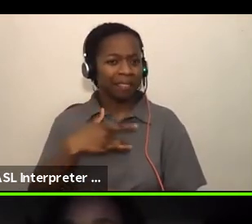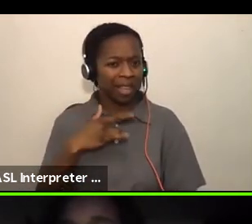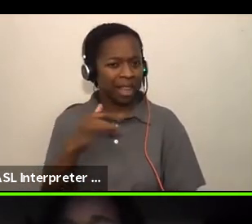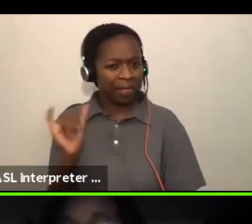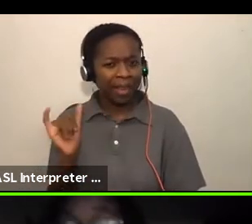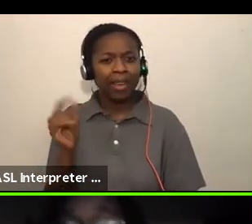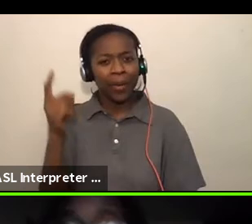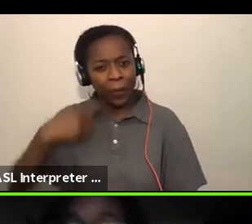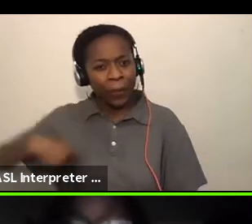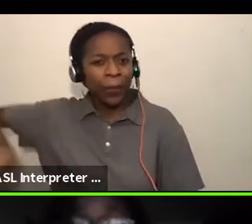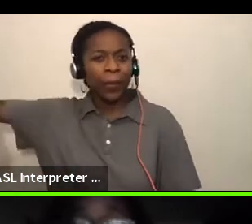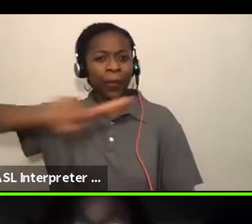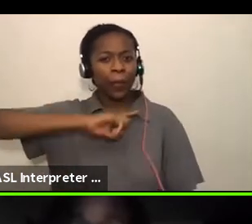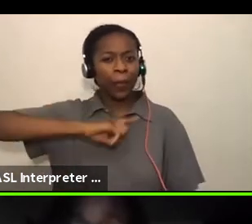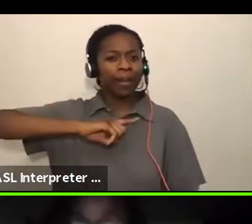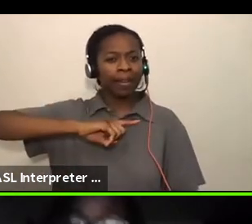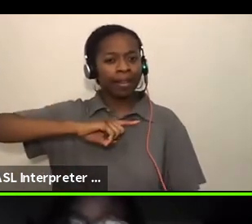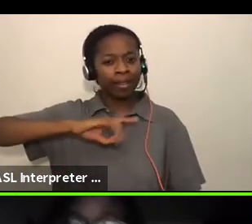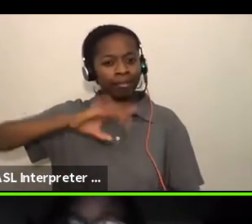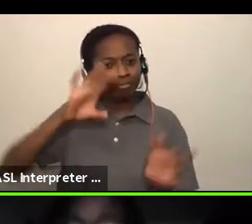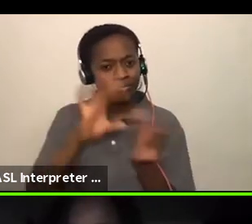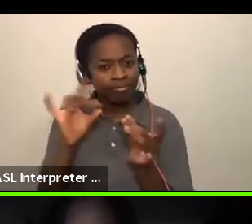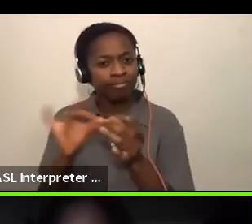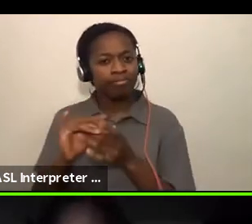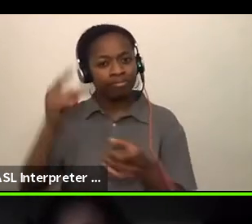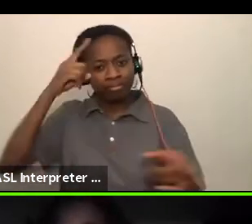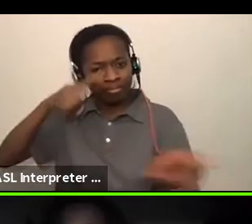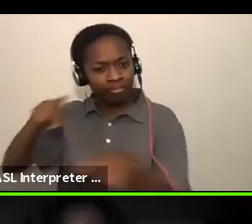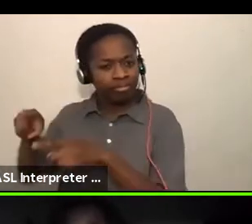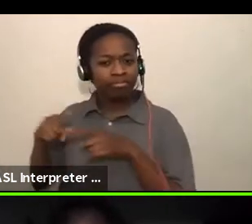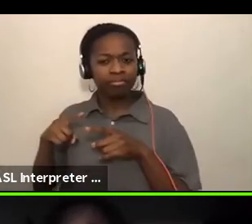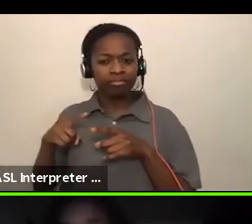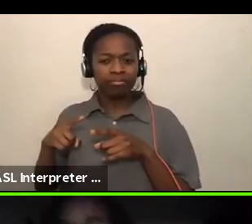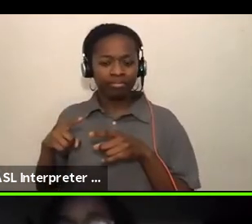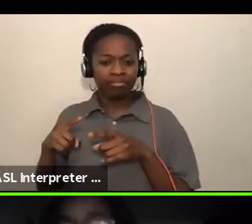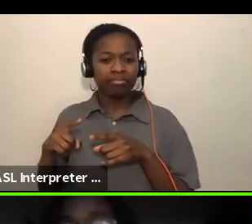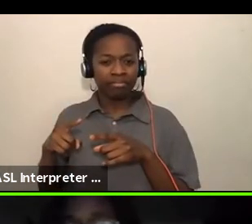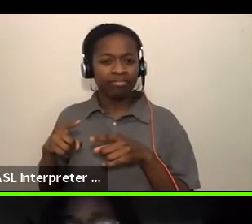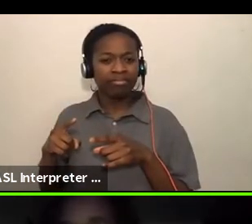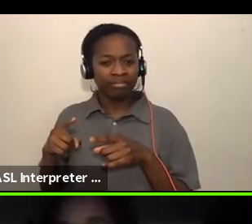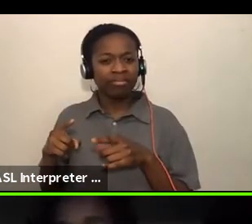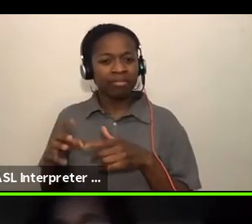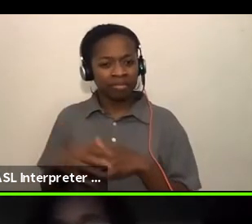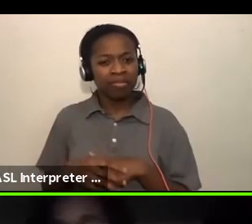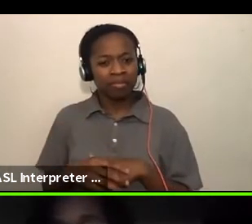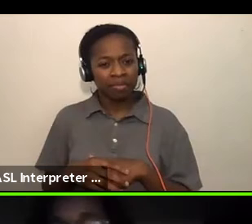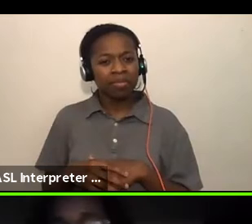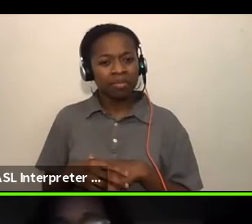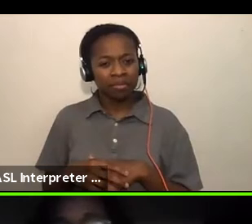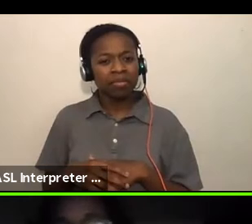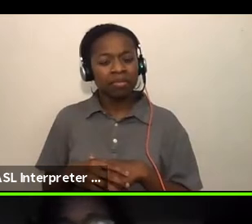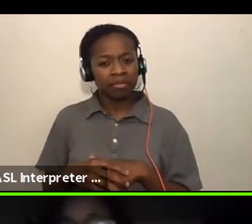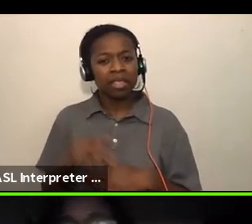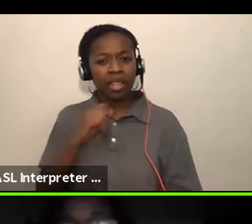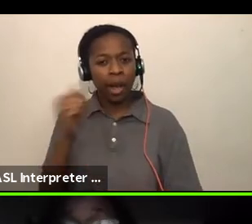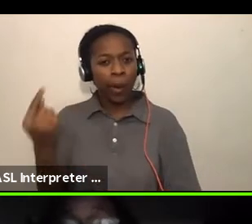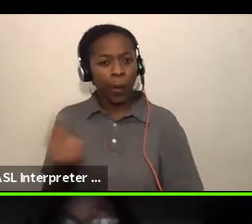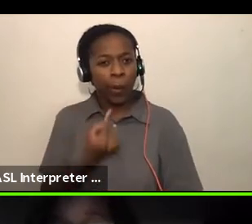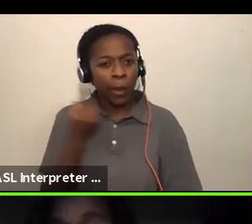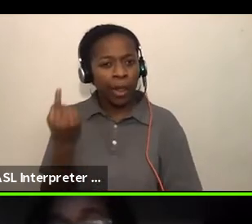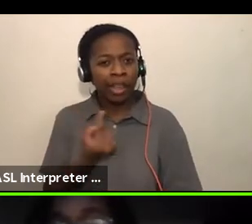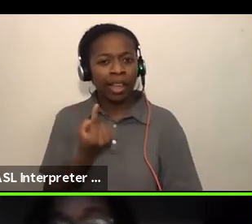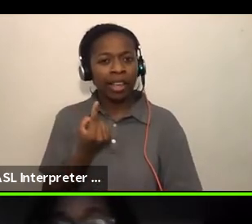to kind of points to a lot of the intentions that at least had begun was this not only creating